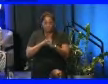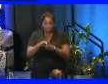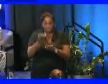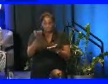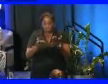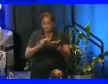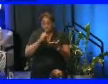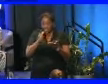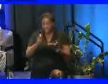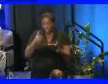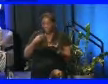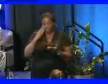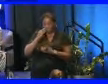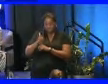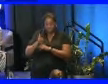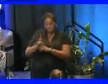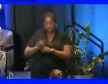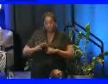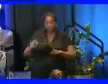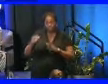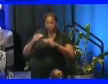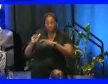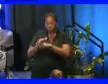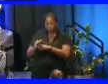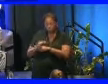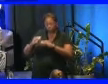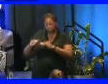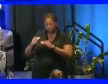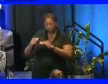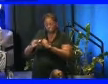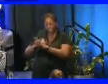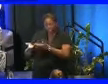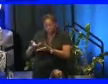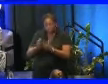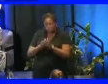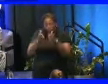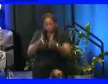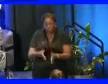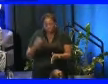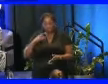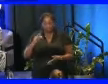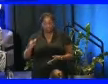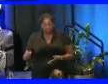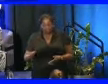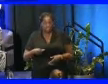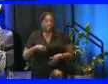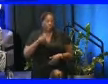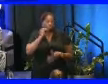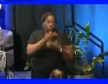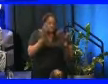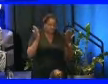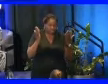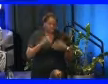may not necessarily have the lived experience, but if you train somebody in how to work with somebody with disabilities, with